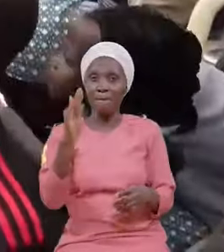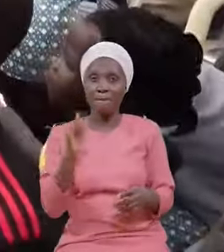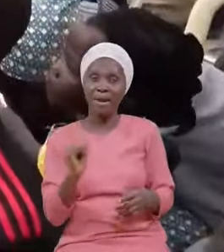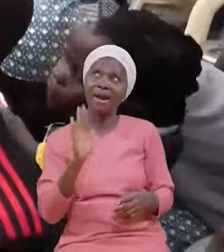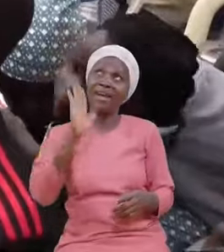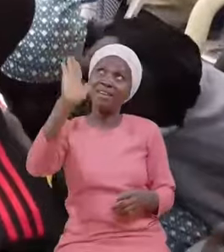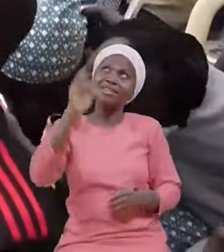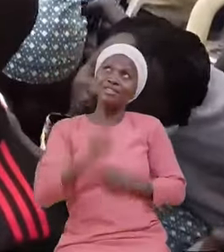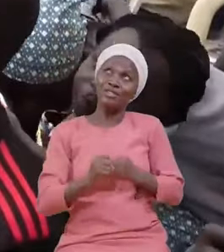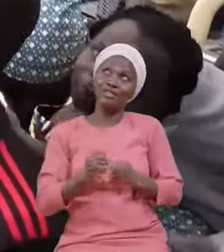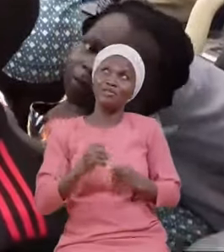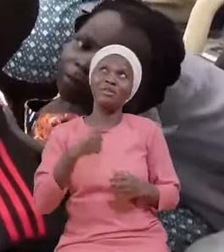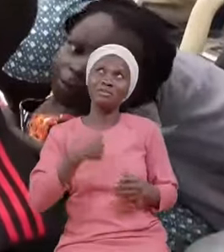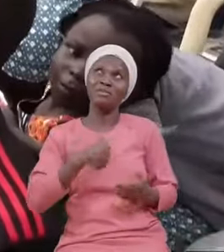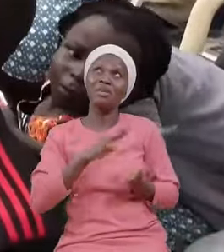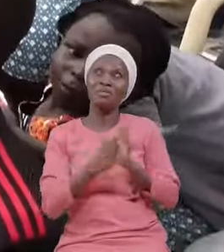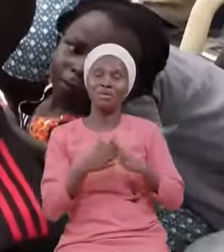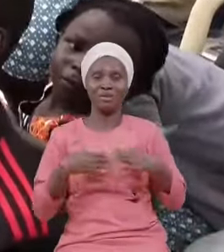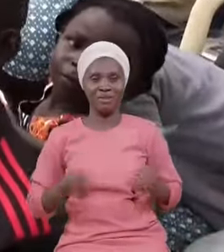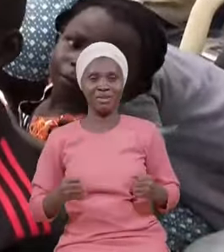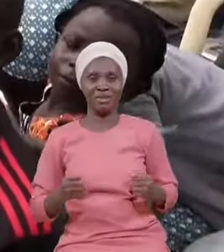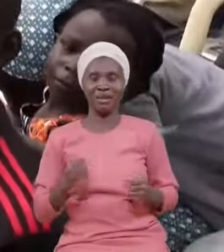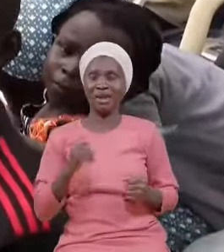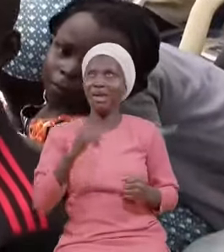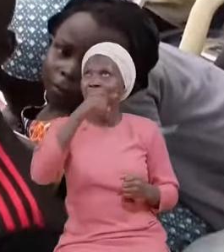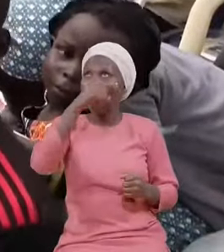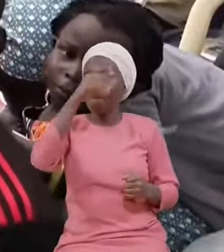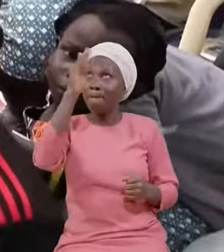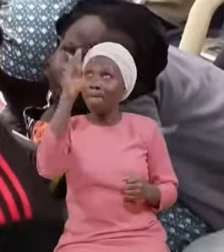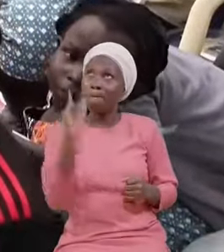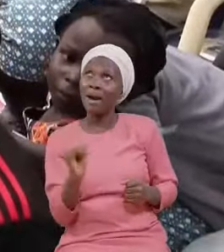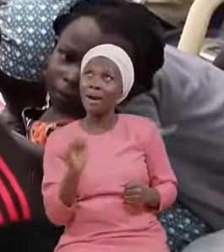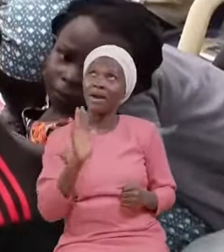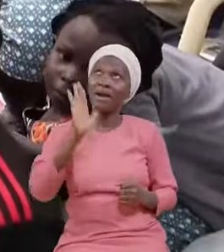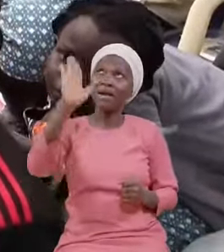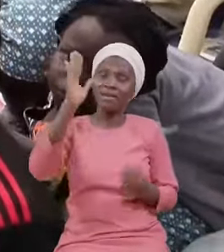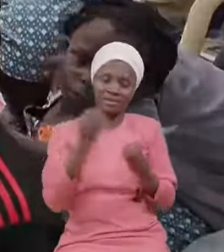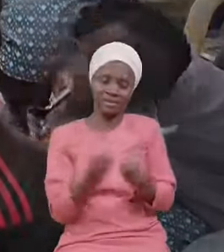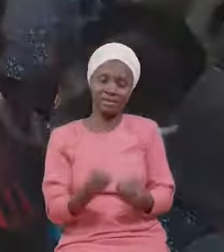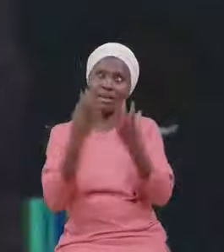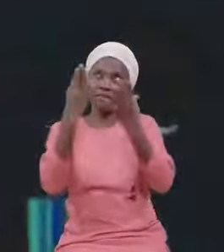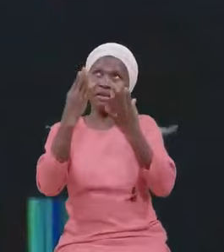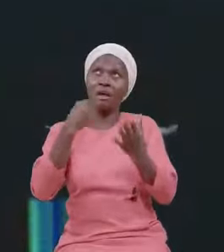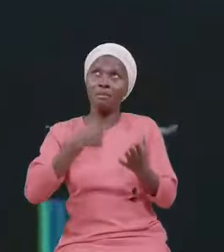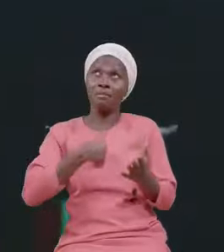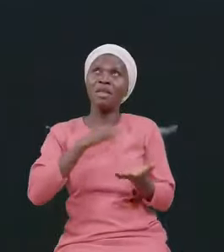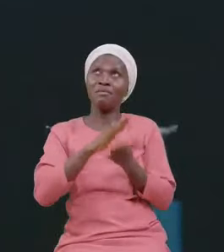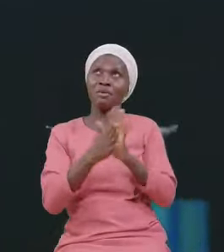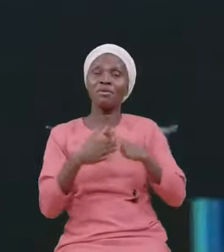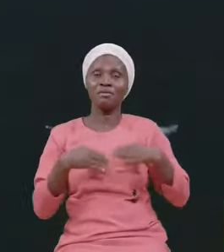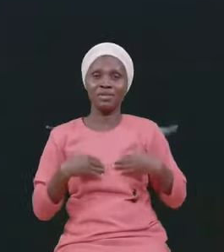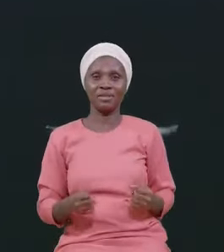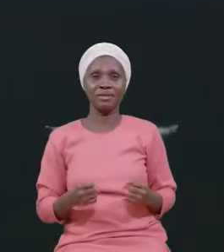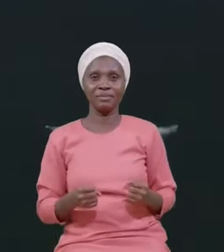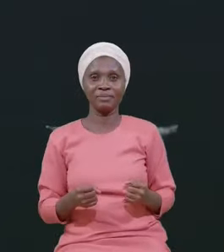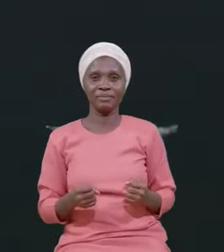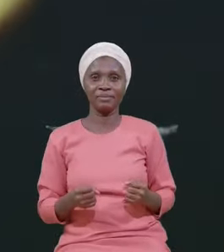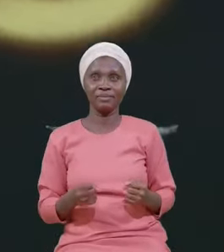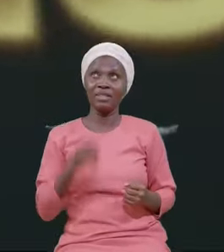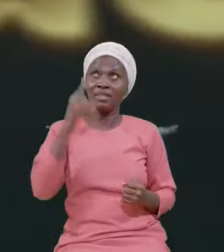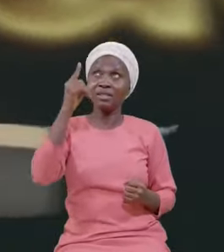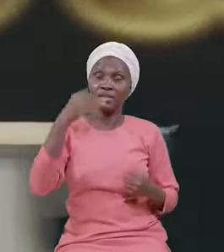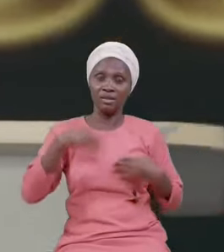by sacrifice I am healed the Healer of to